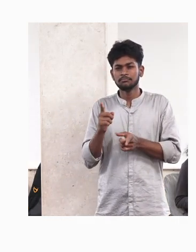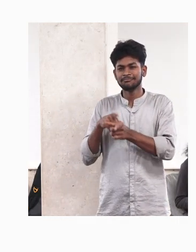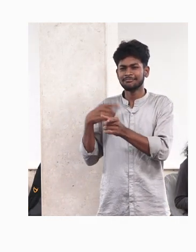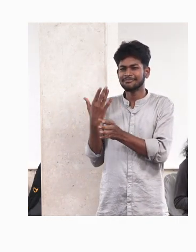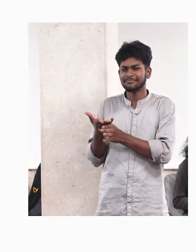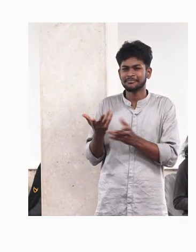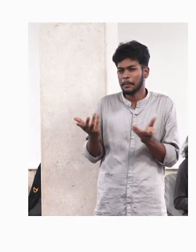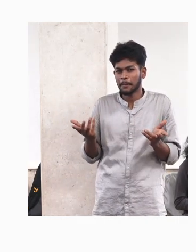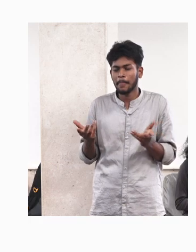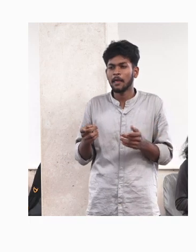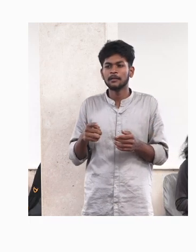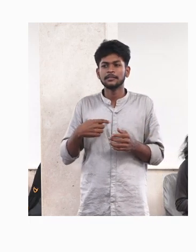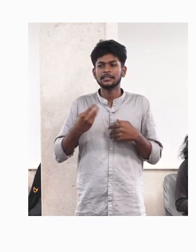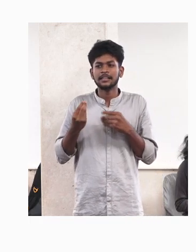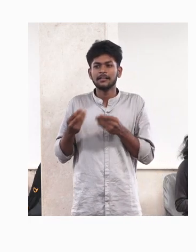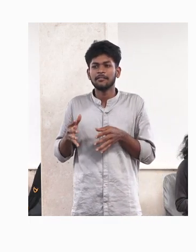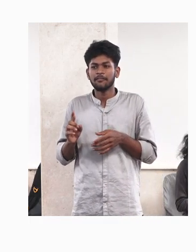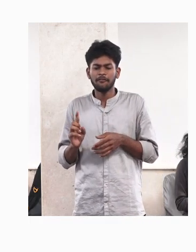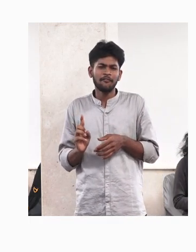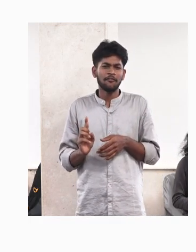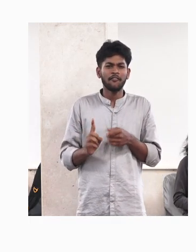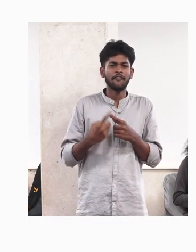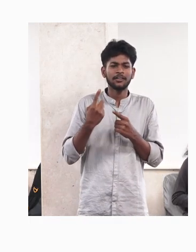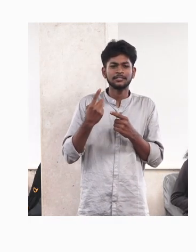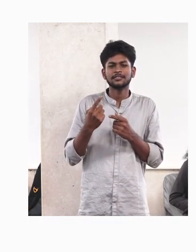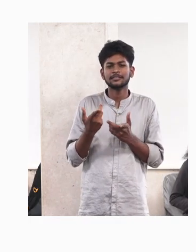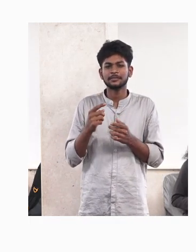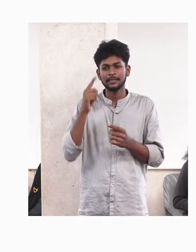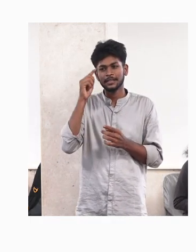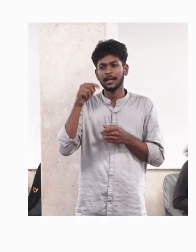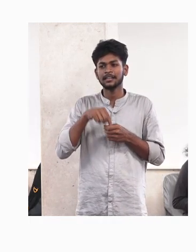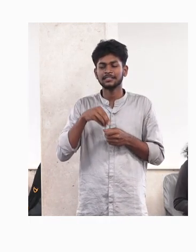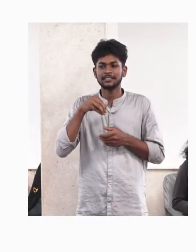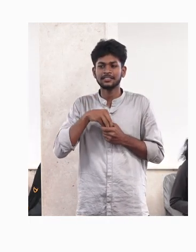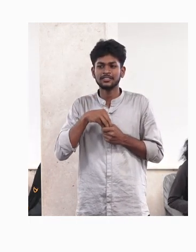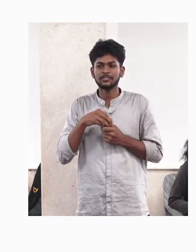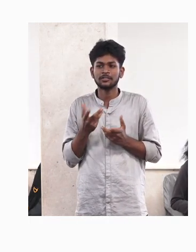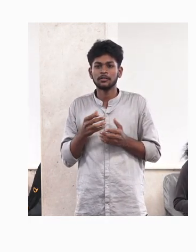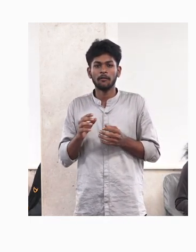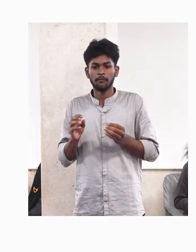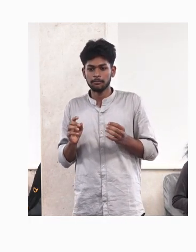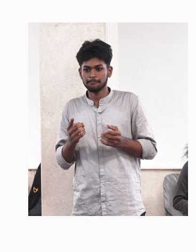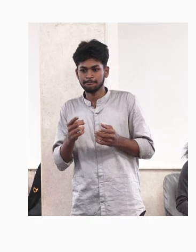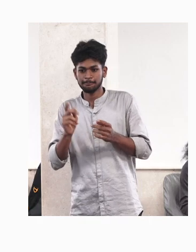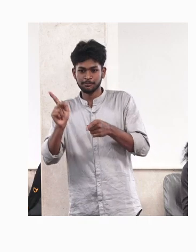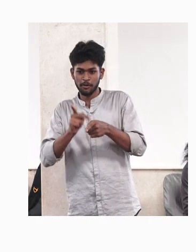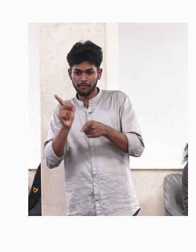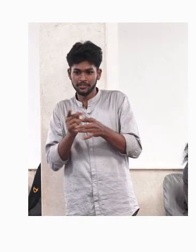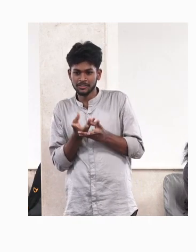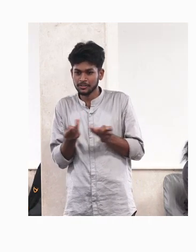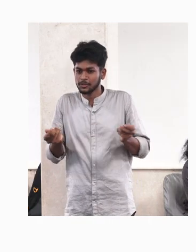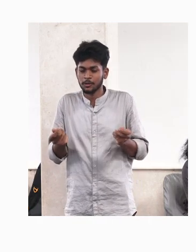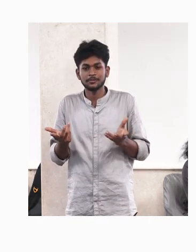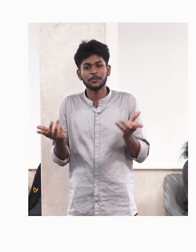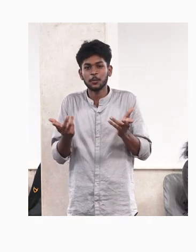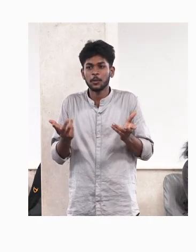sure where I live, the first intention of professional is to find a solution, to give the